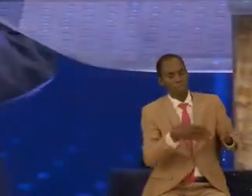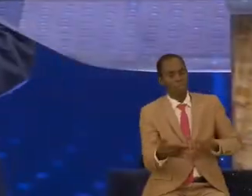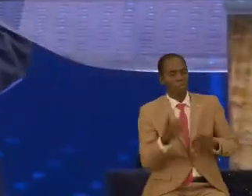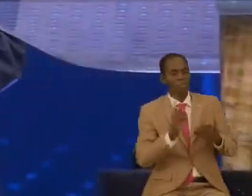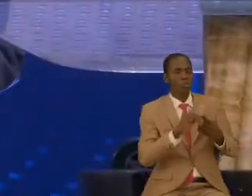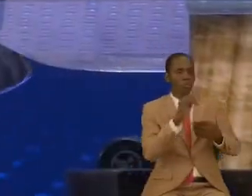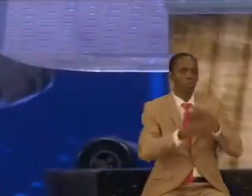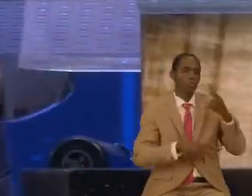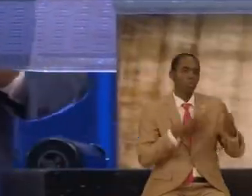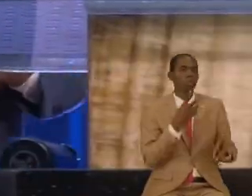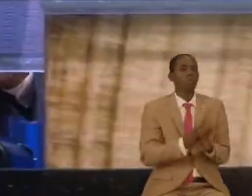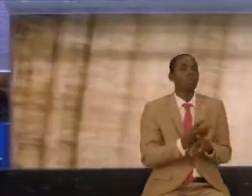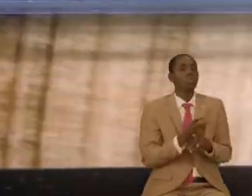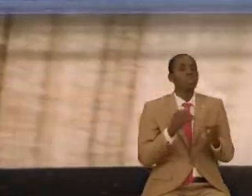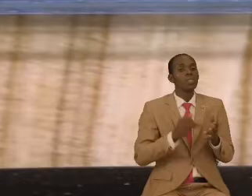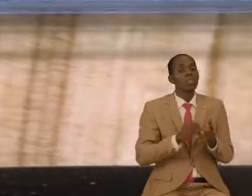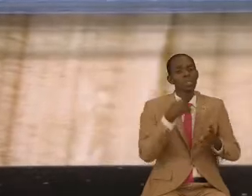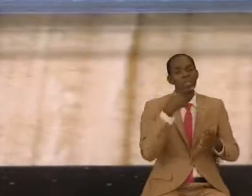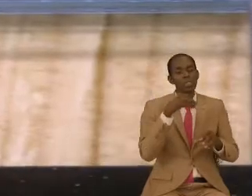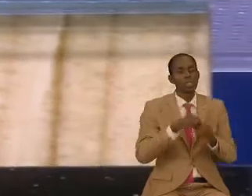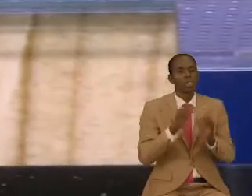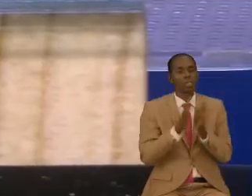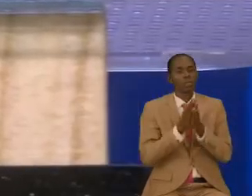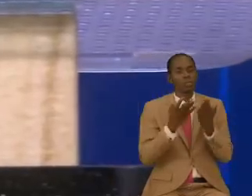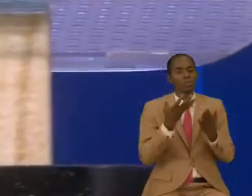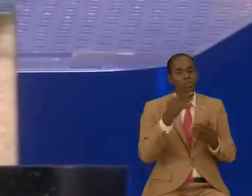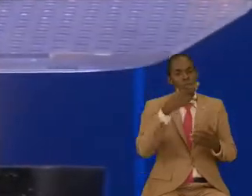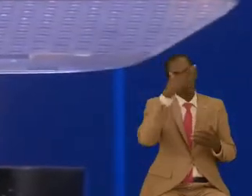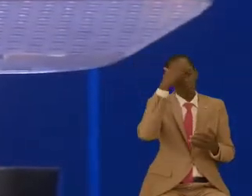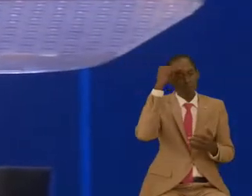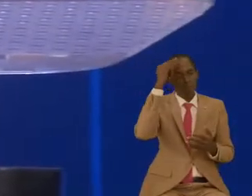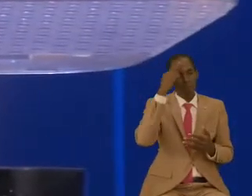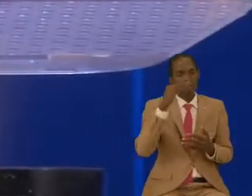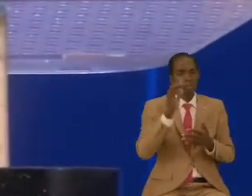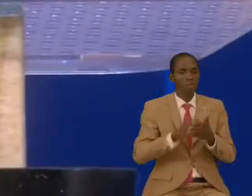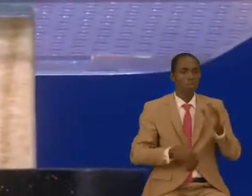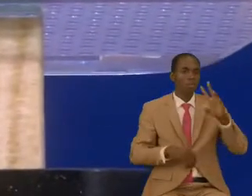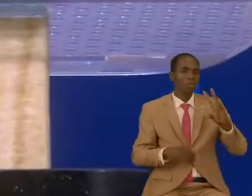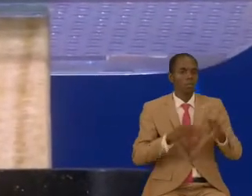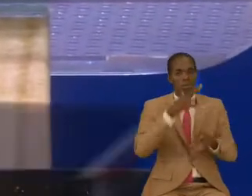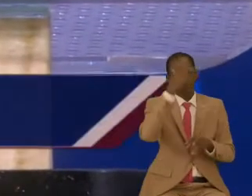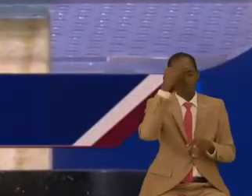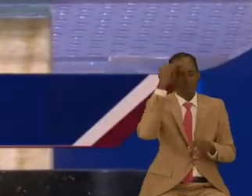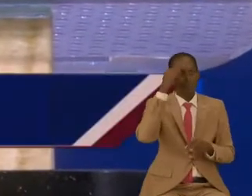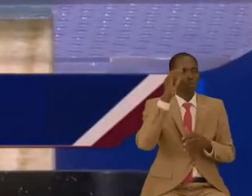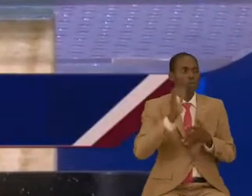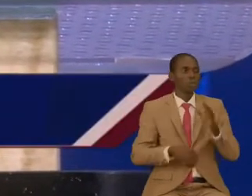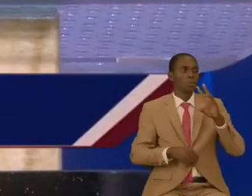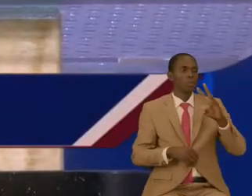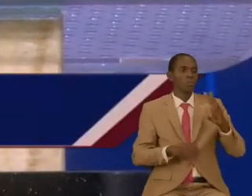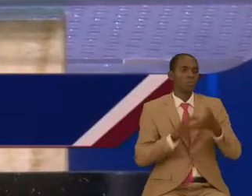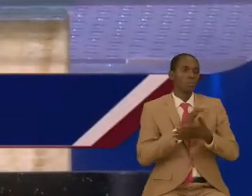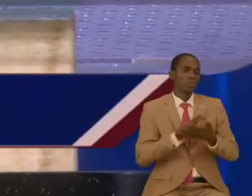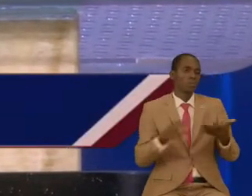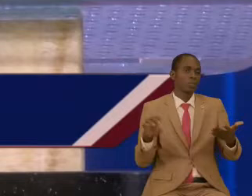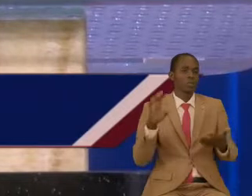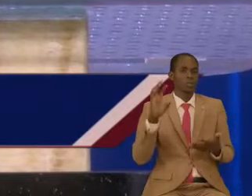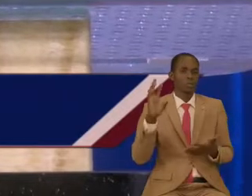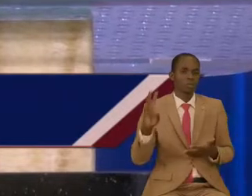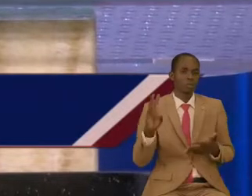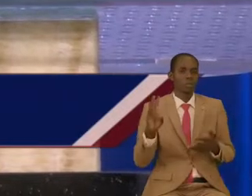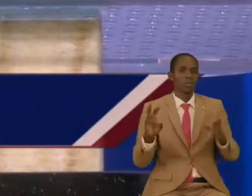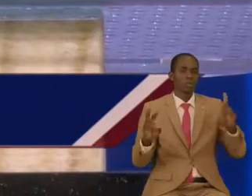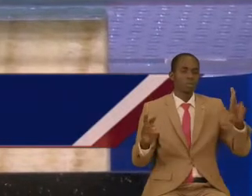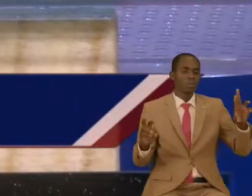to the world. It tells us in Romans chapter 6, reading from verse 6. Romans chapter 6, reading